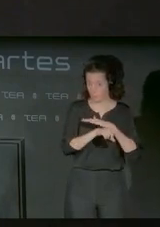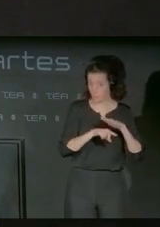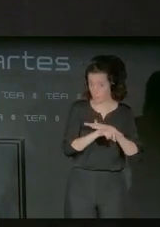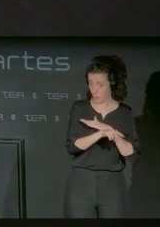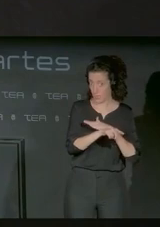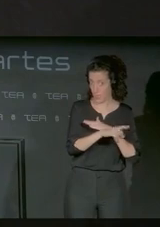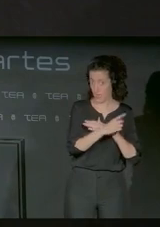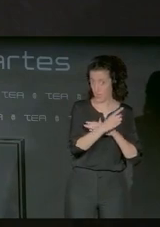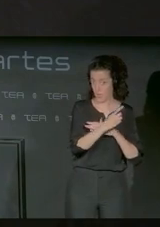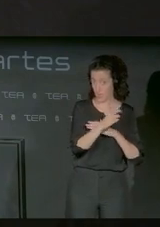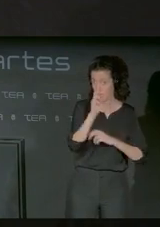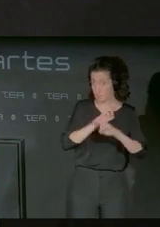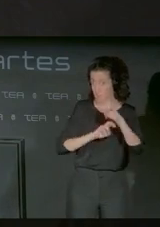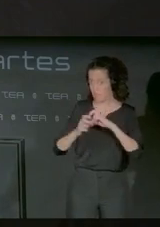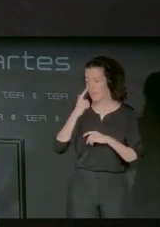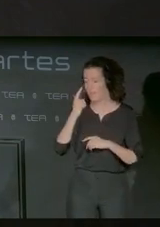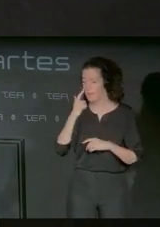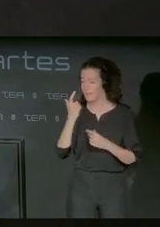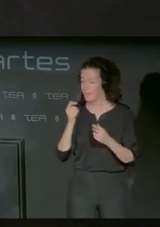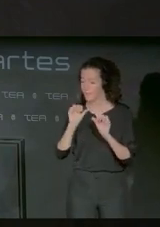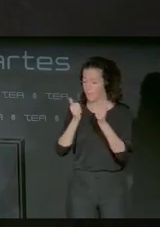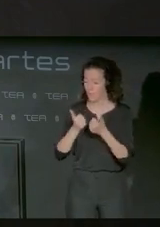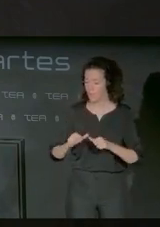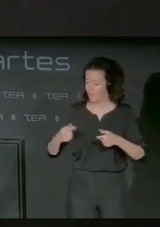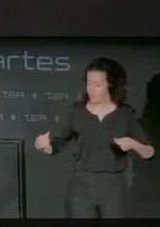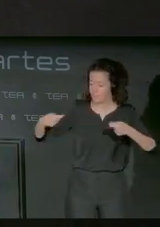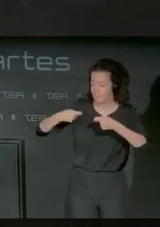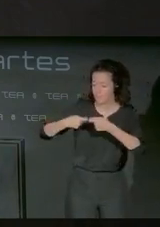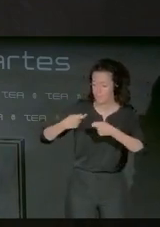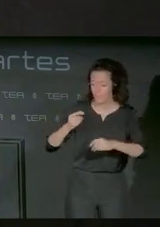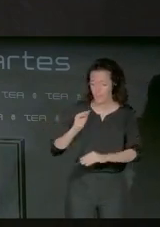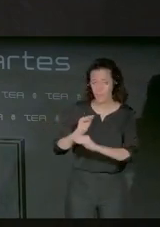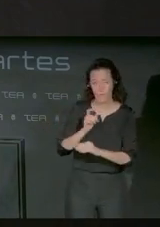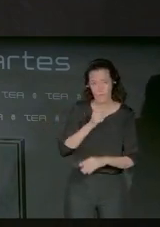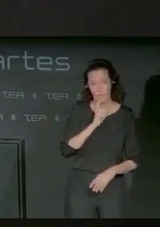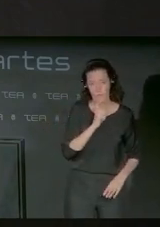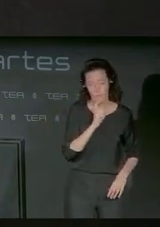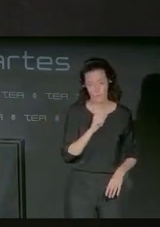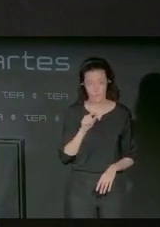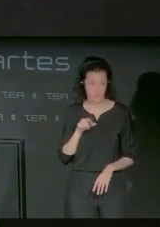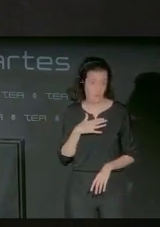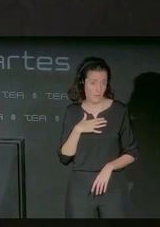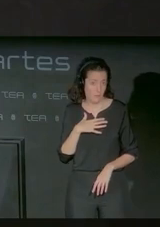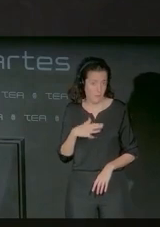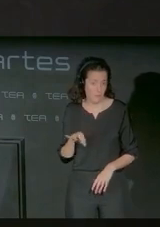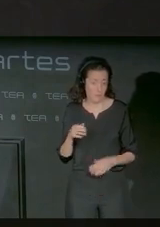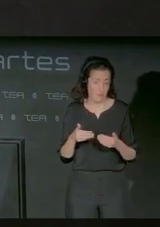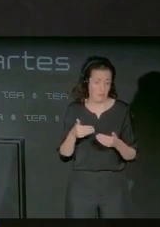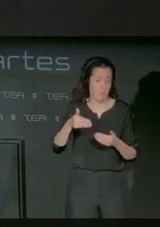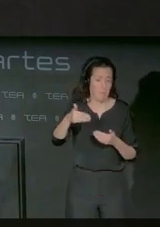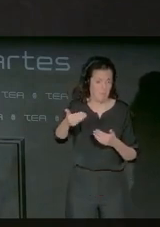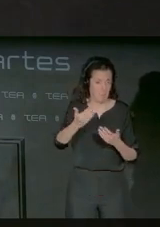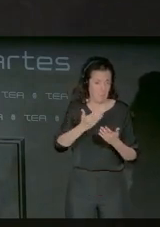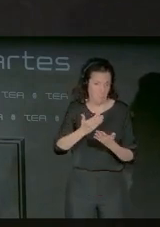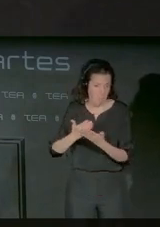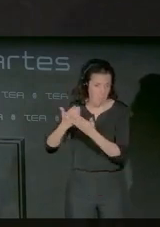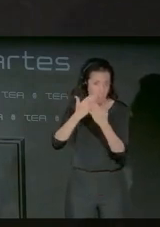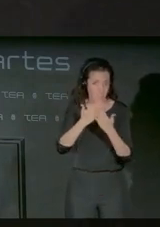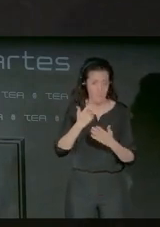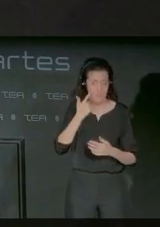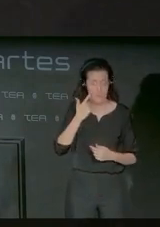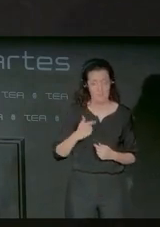ideas that could be also further discussed and potentially taken up at a later stage. And then if you look at the